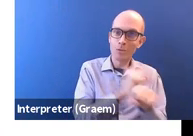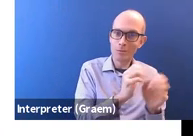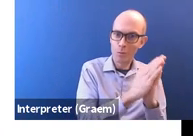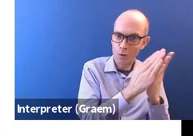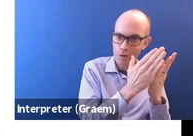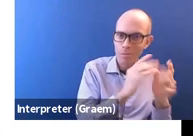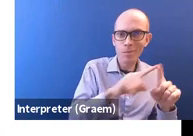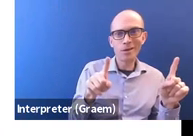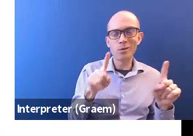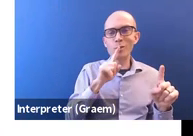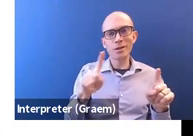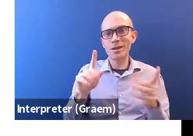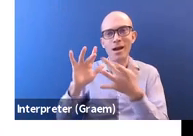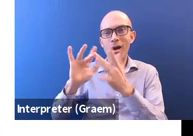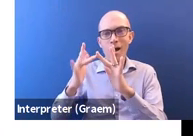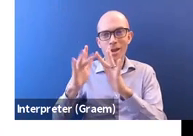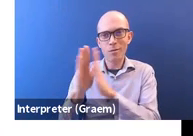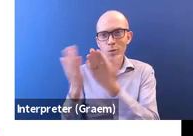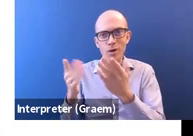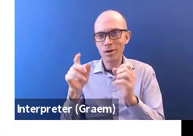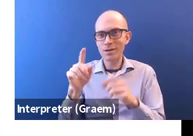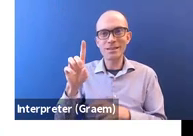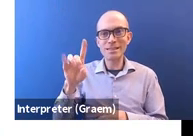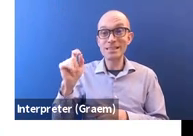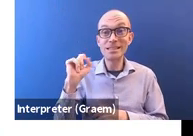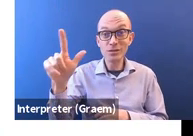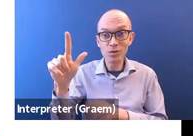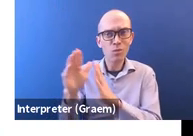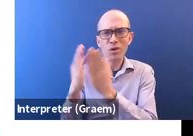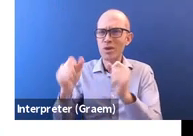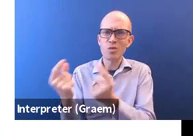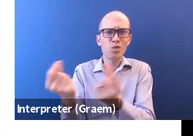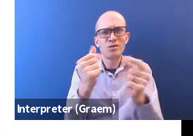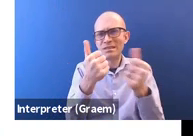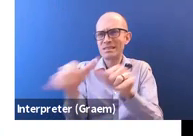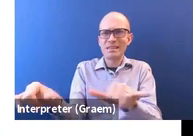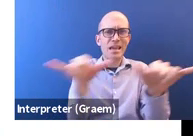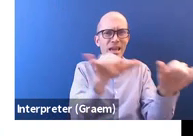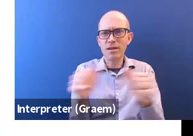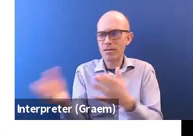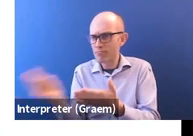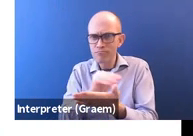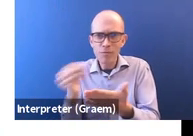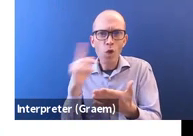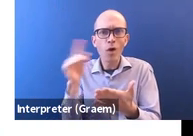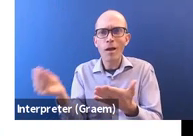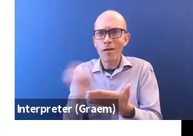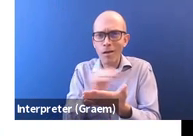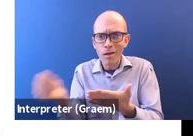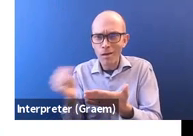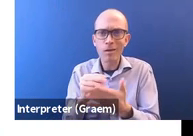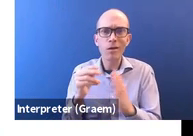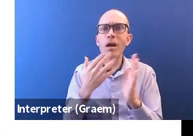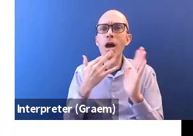can do virtually everything you can do in a digital book as you can a physical book. You can go back and forth really quick. There's options to highlight. There's options to make